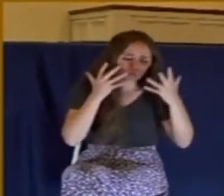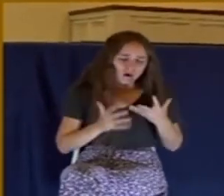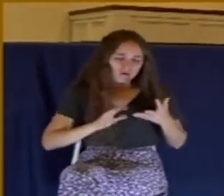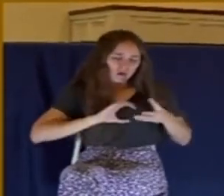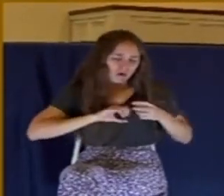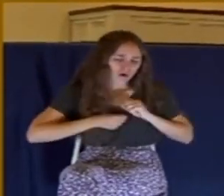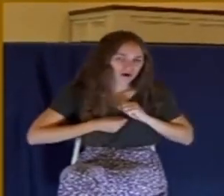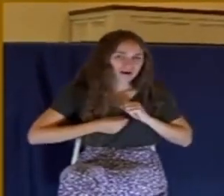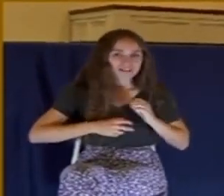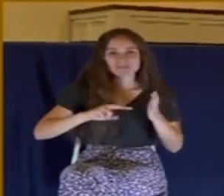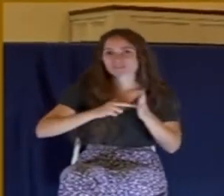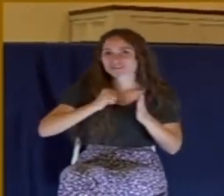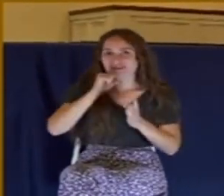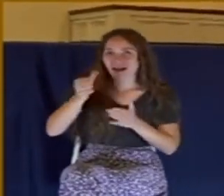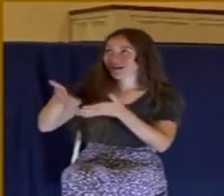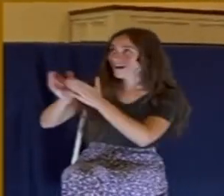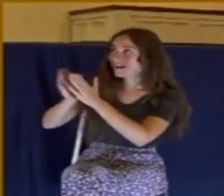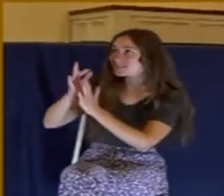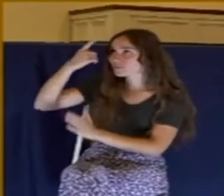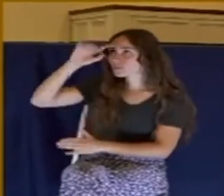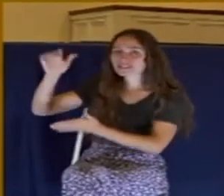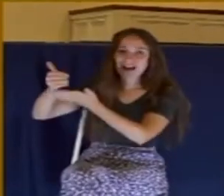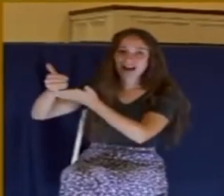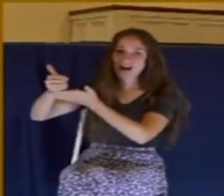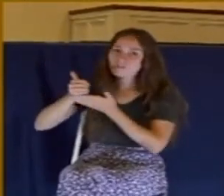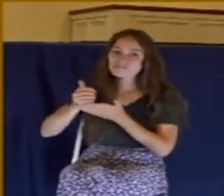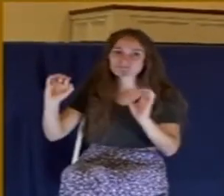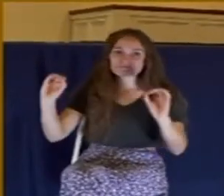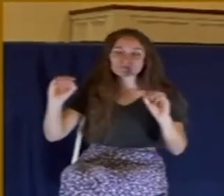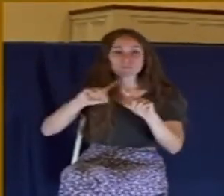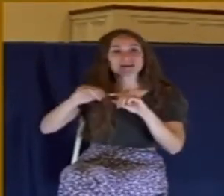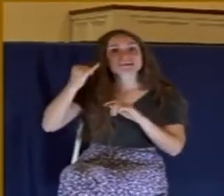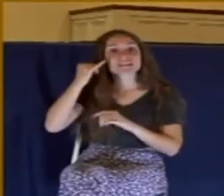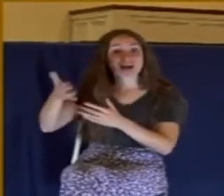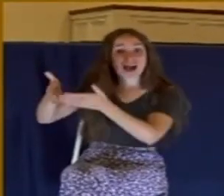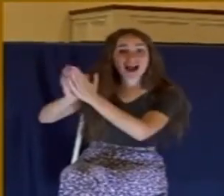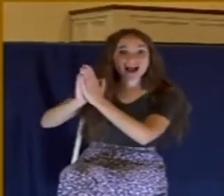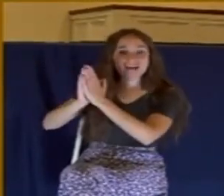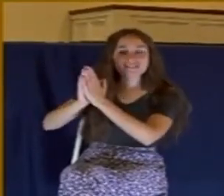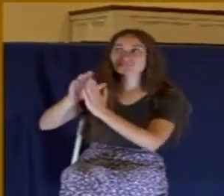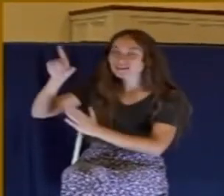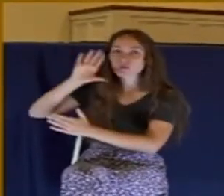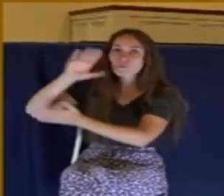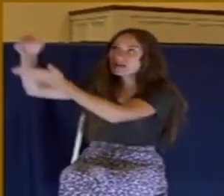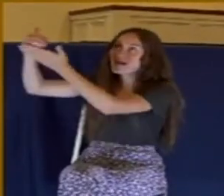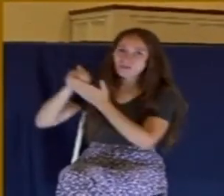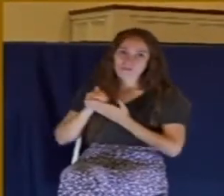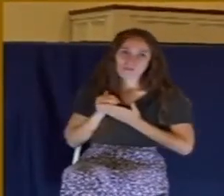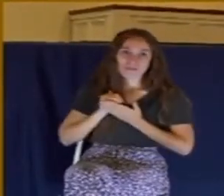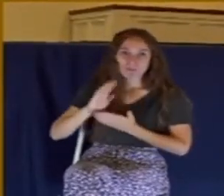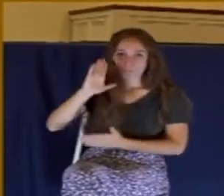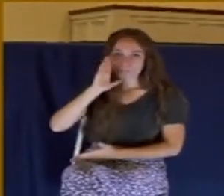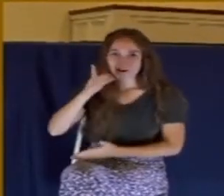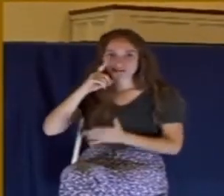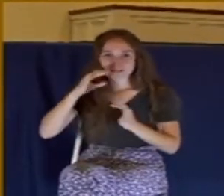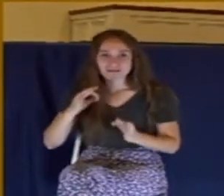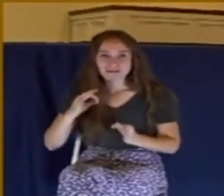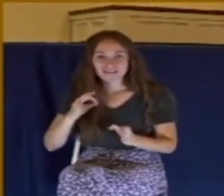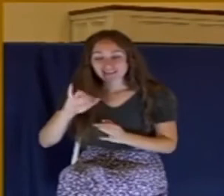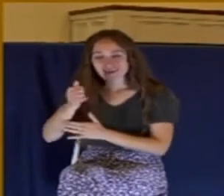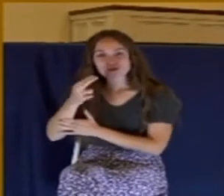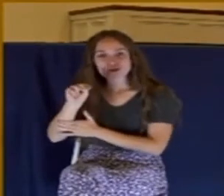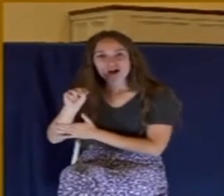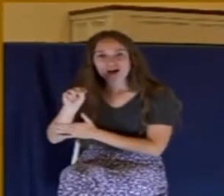will help you. Newton said, God's promises are true. And then he prayed and he said, Lord,